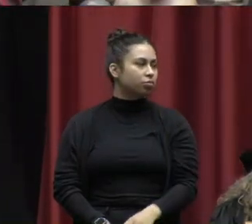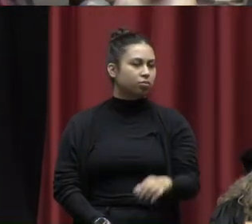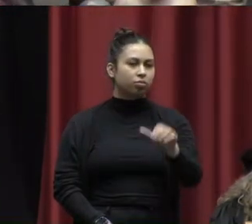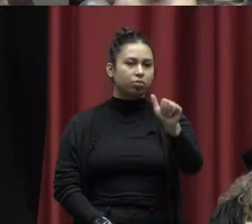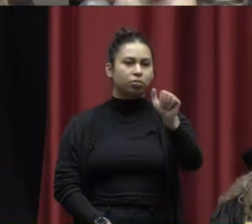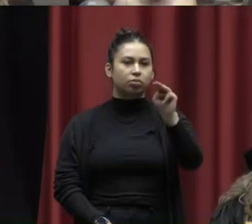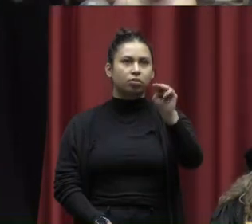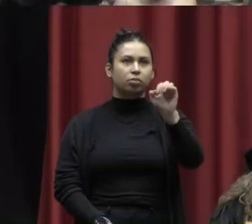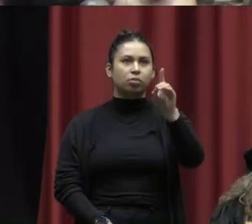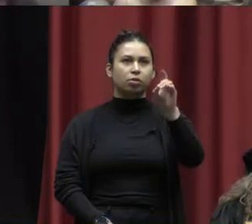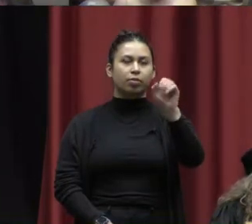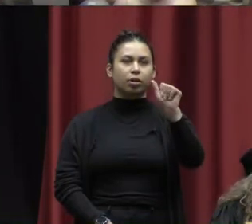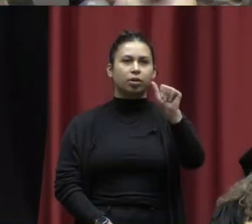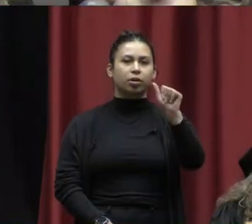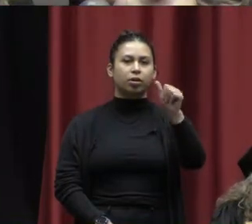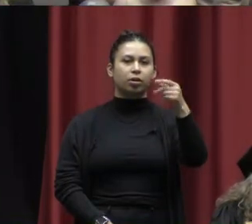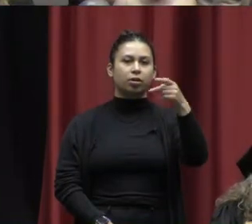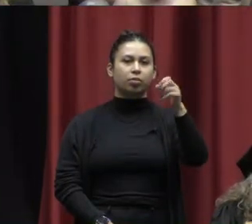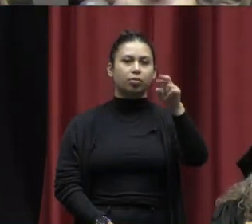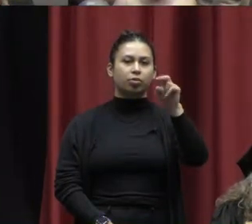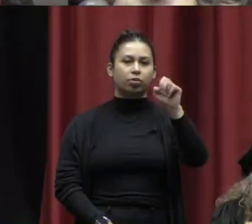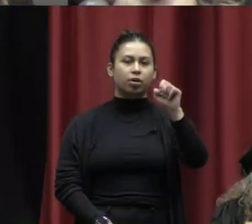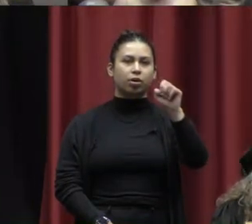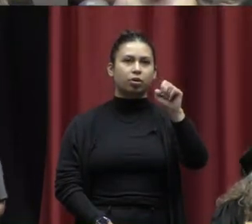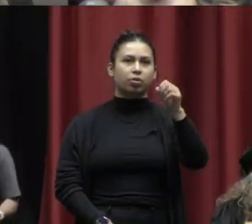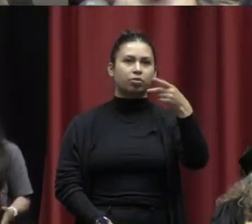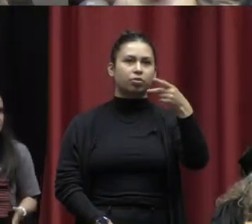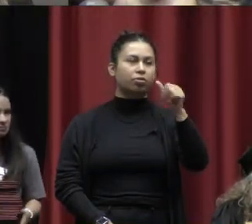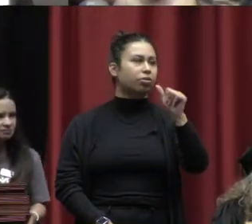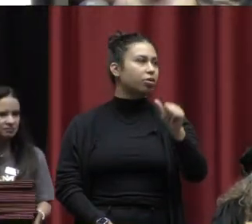Amanda Perea.